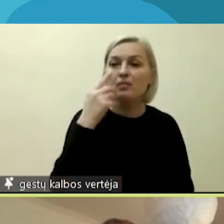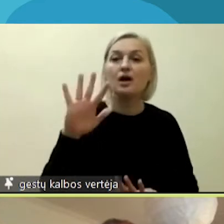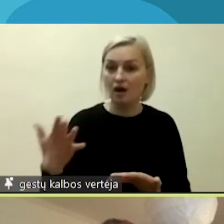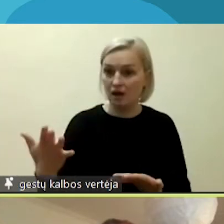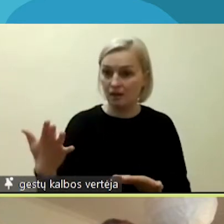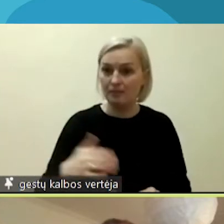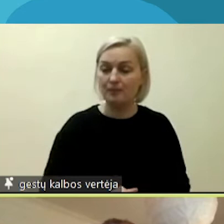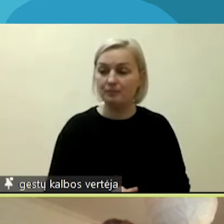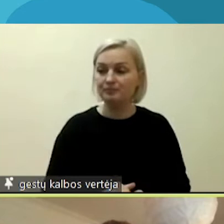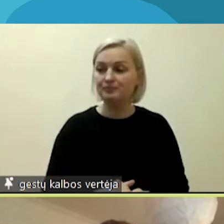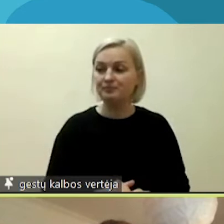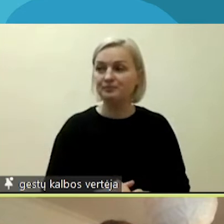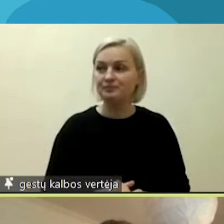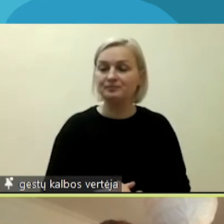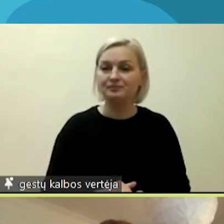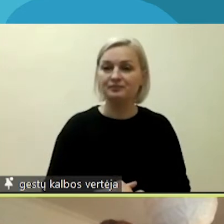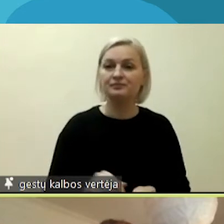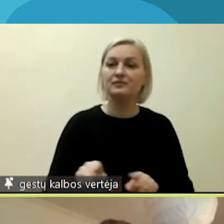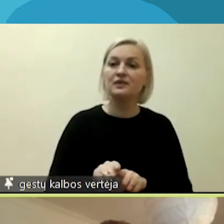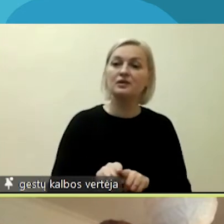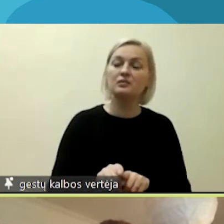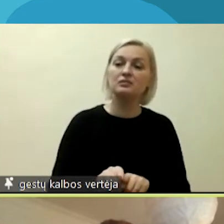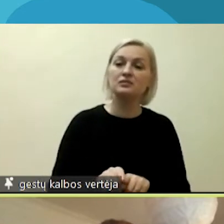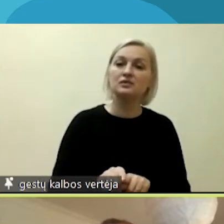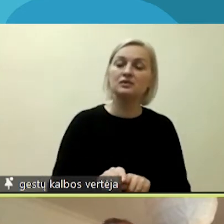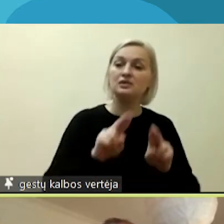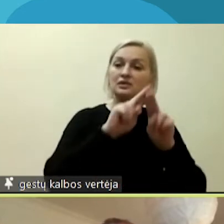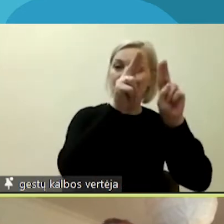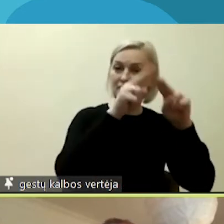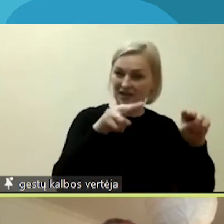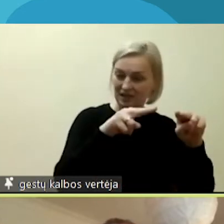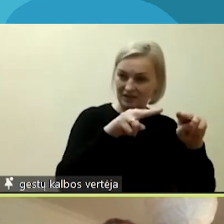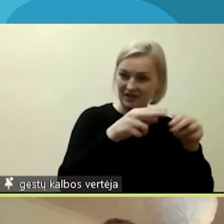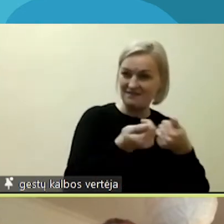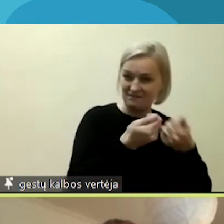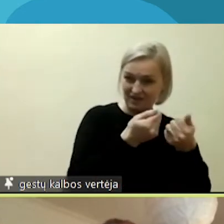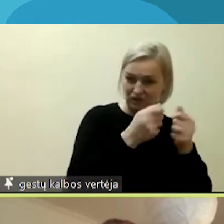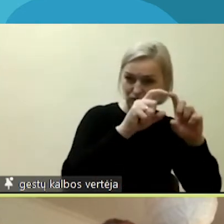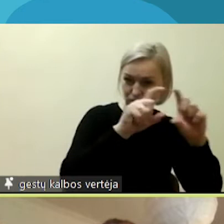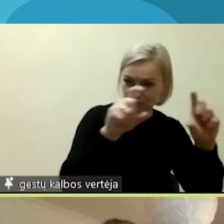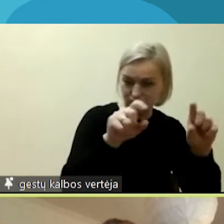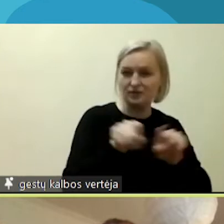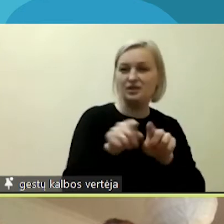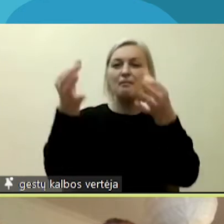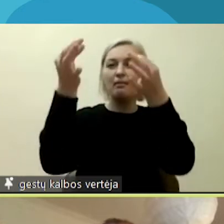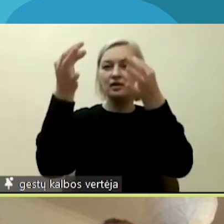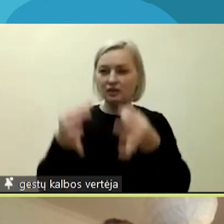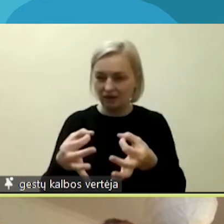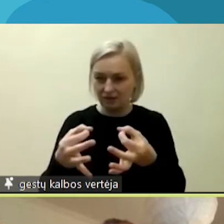national authorities in Ireland, with the Department of Justice, with the Policing Authority, and with An Garda Síochána, the Irish